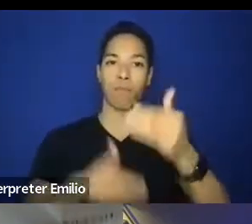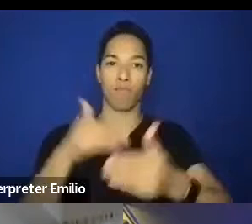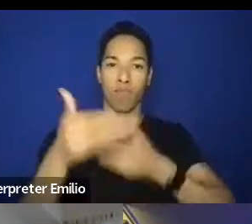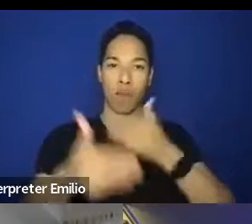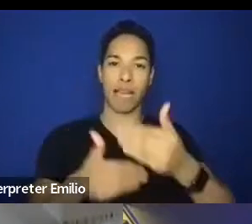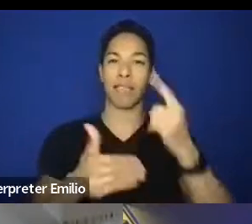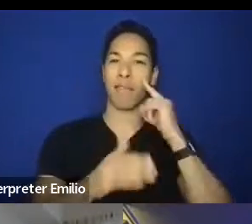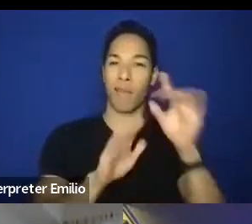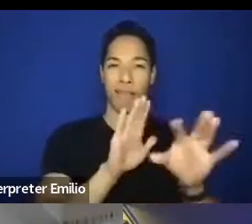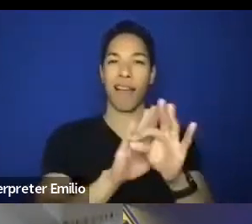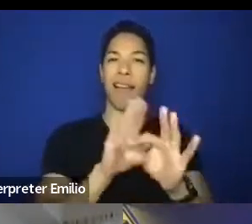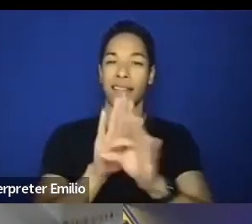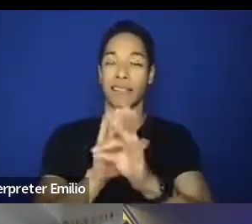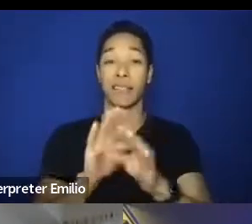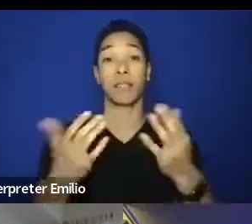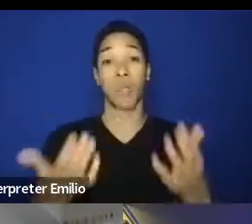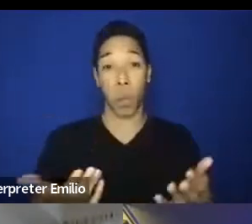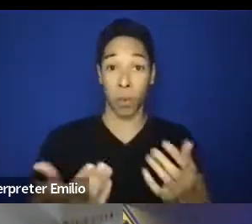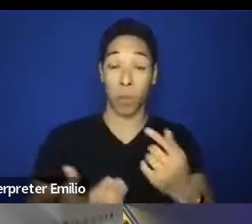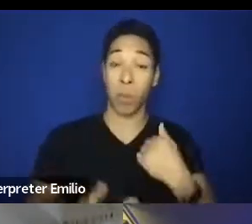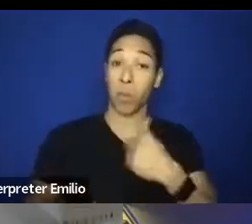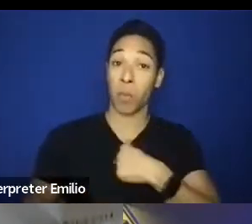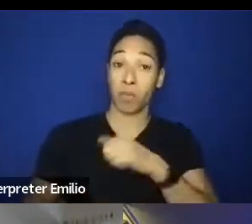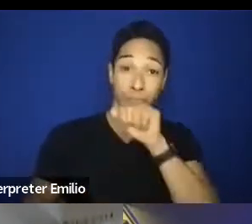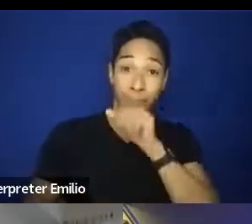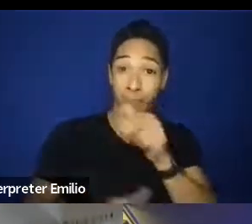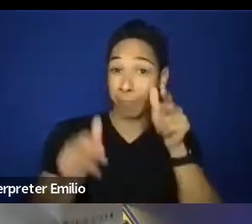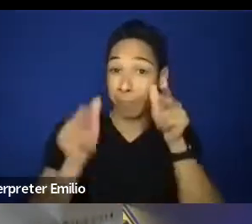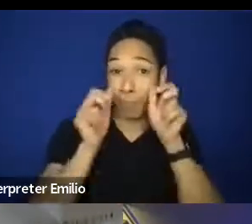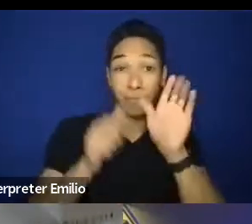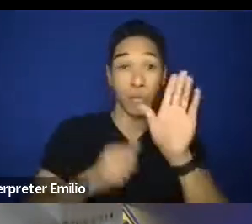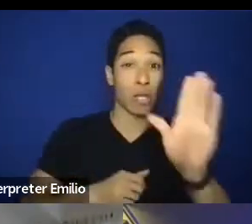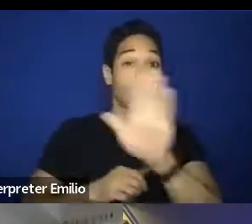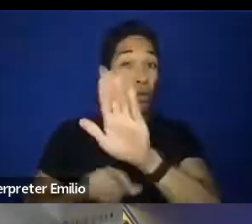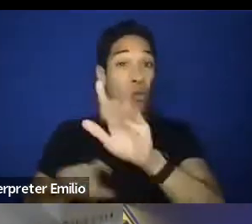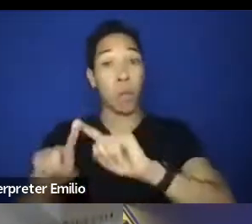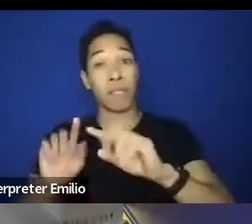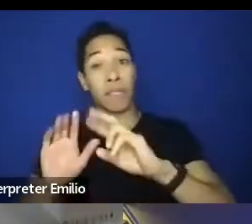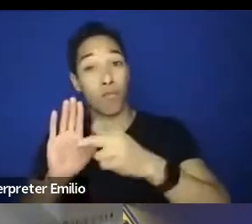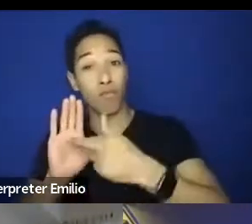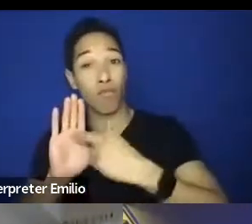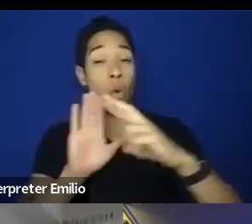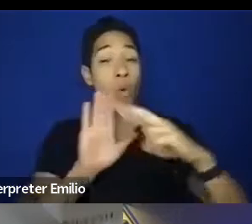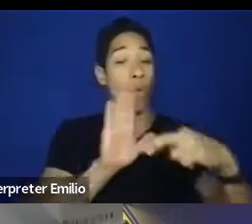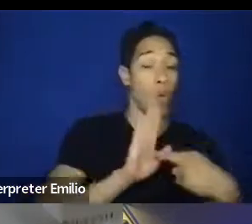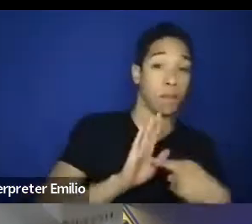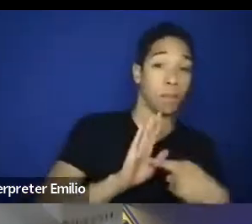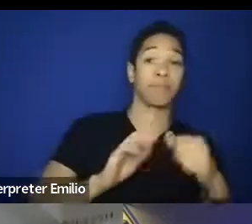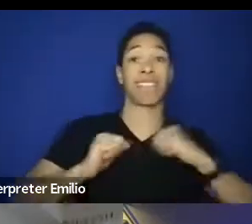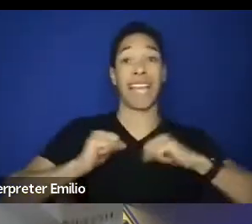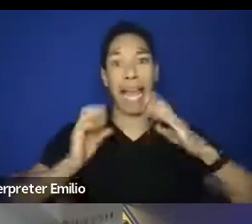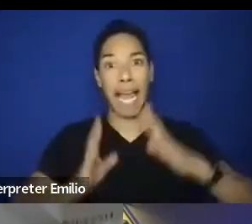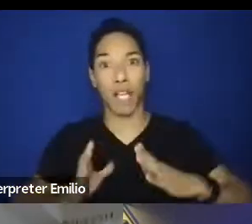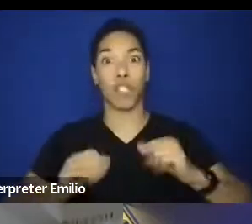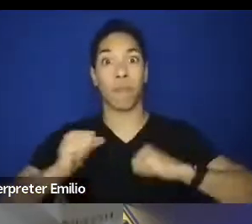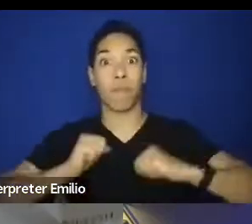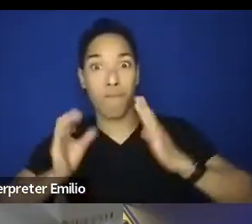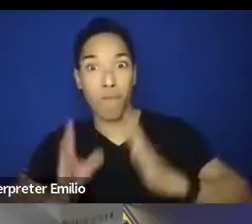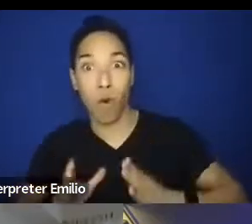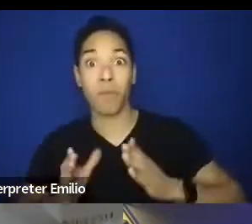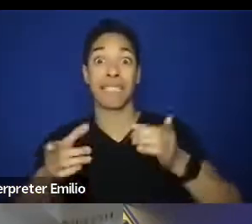we'd love to hear about what you have found in your different roles as a culture coordinator, as an actor and performer, as a